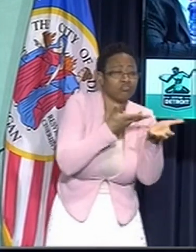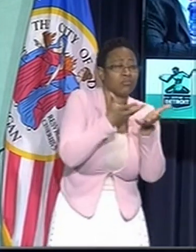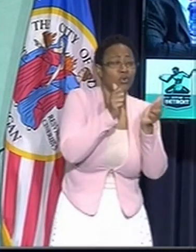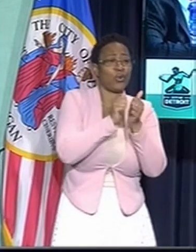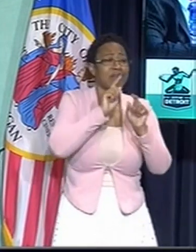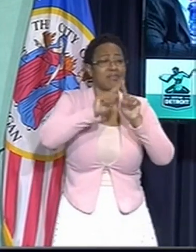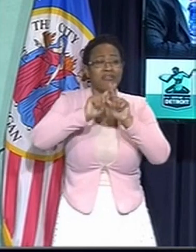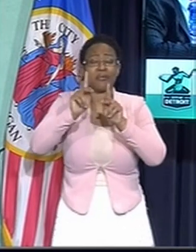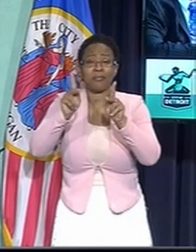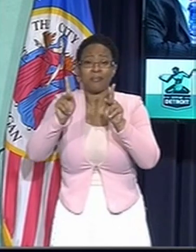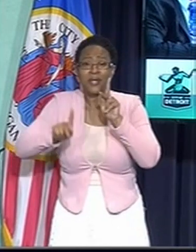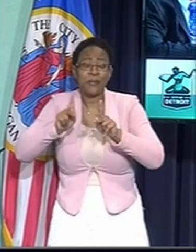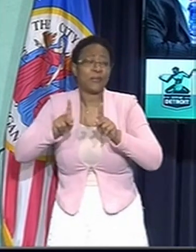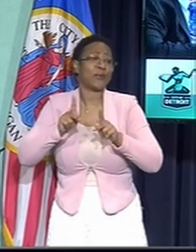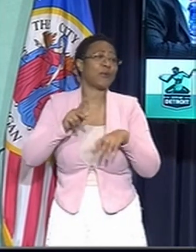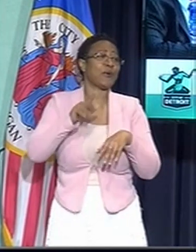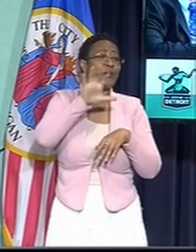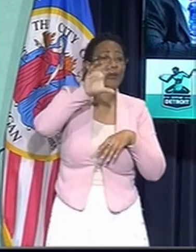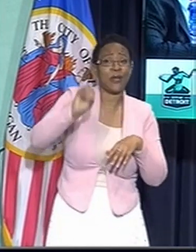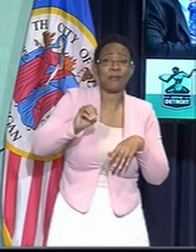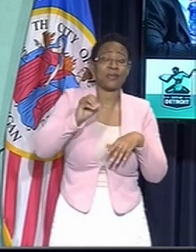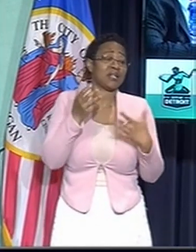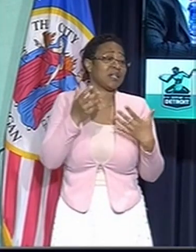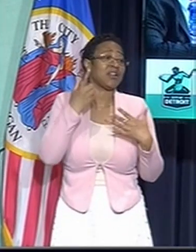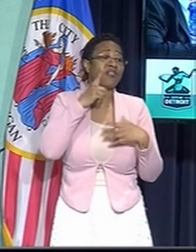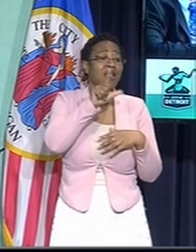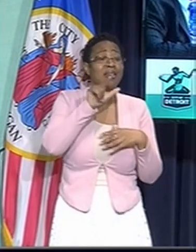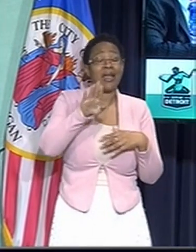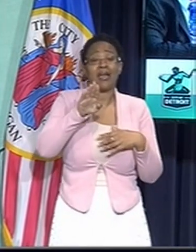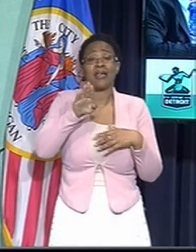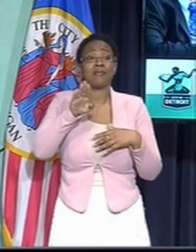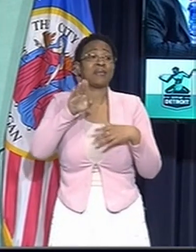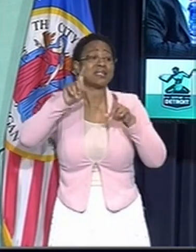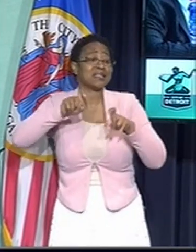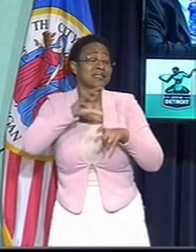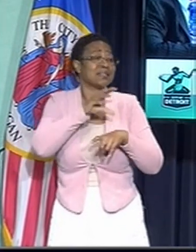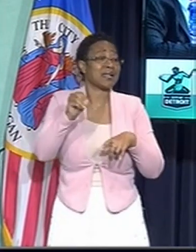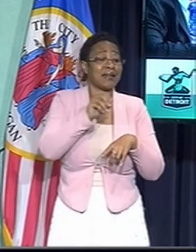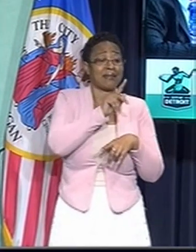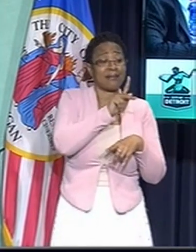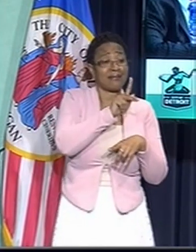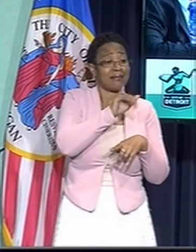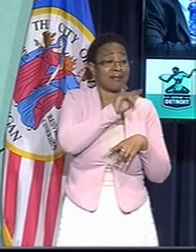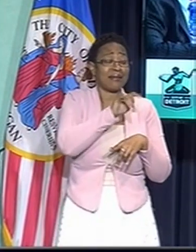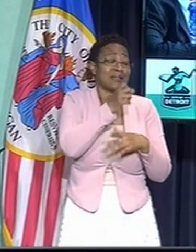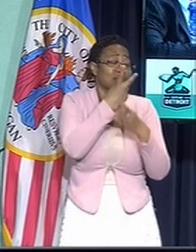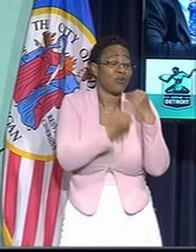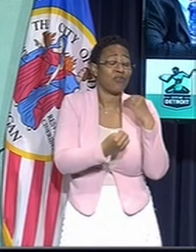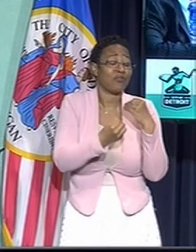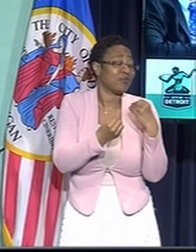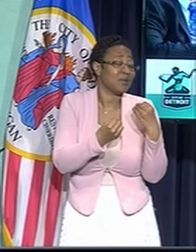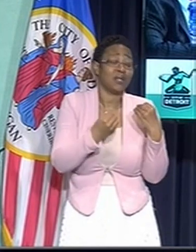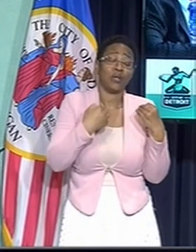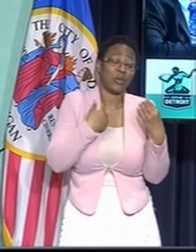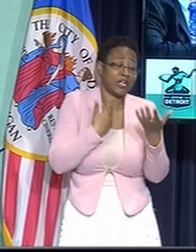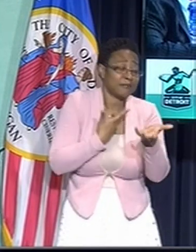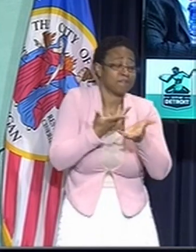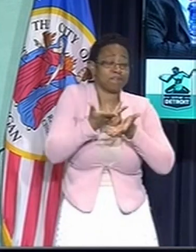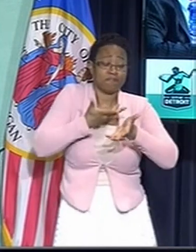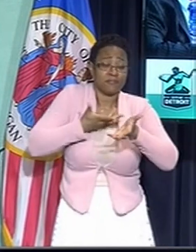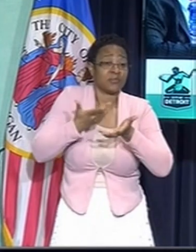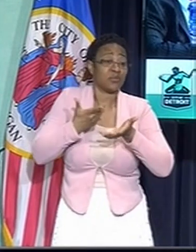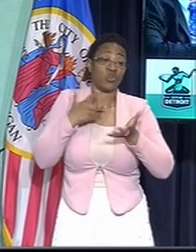lab testing and potential sources of lab kits. And at this point, we're continuing